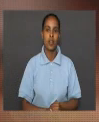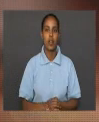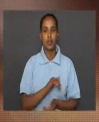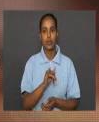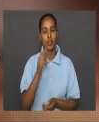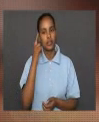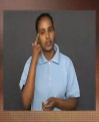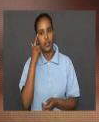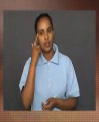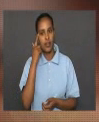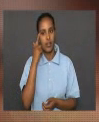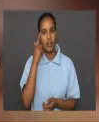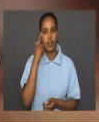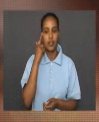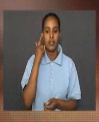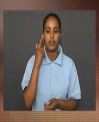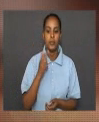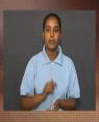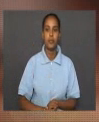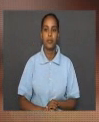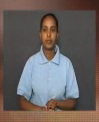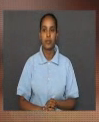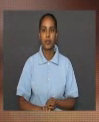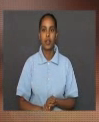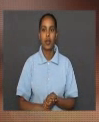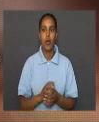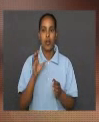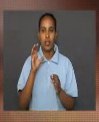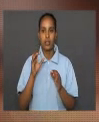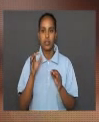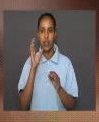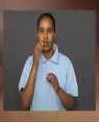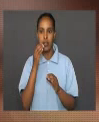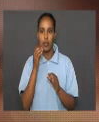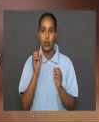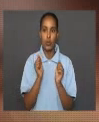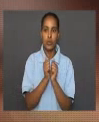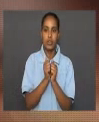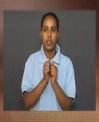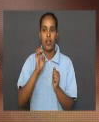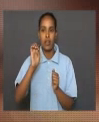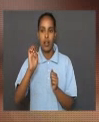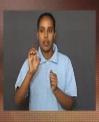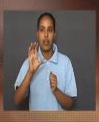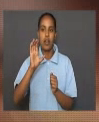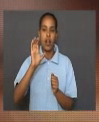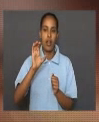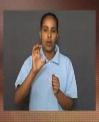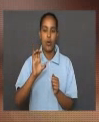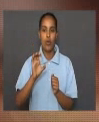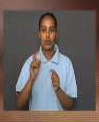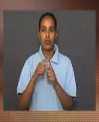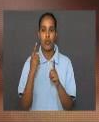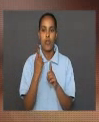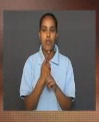As you can see, terephthalic acid is condensed with ethylene glycol to form